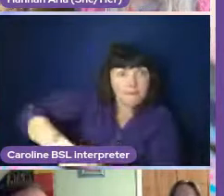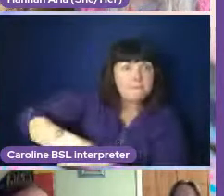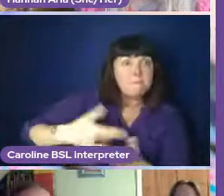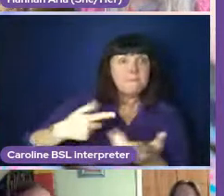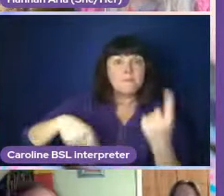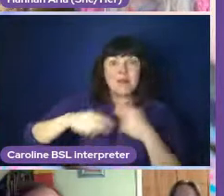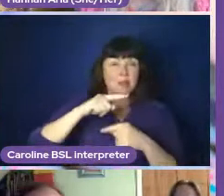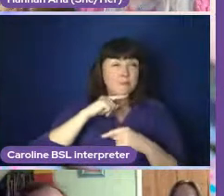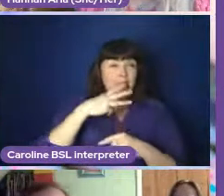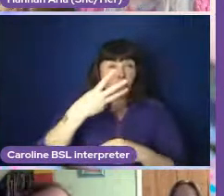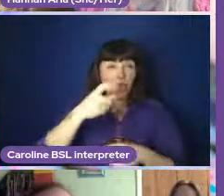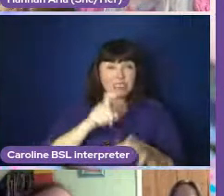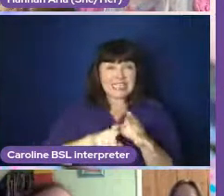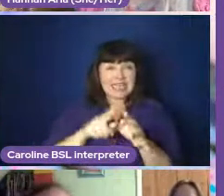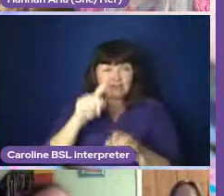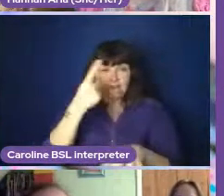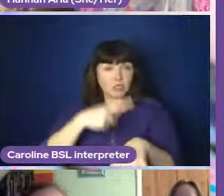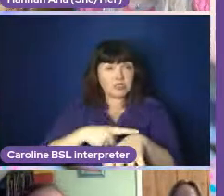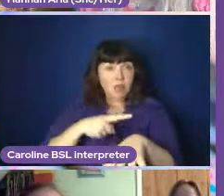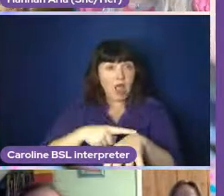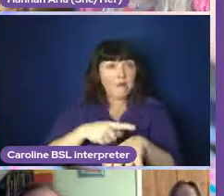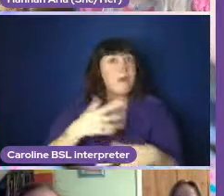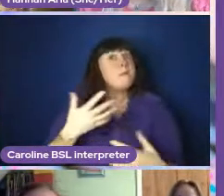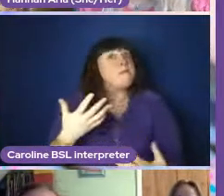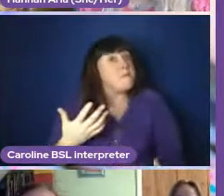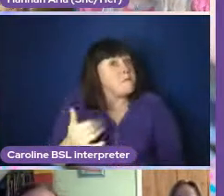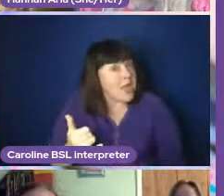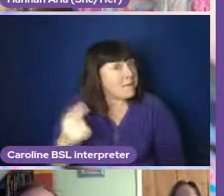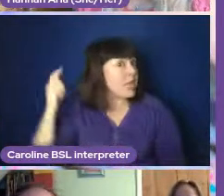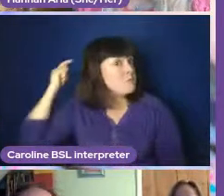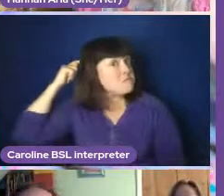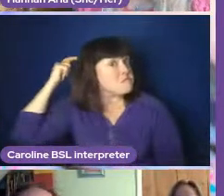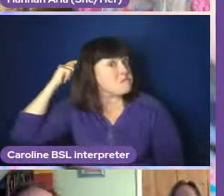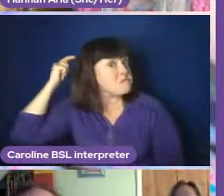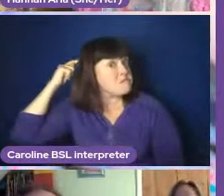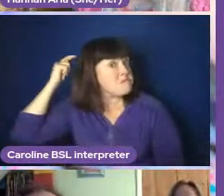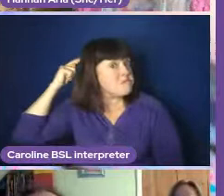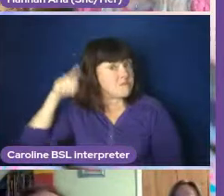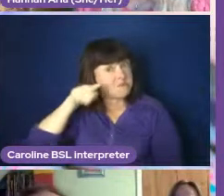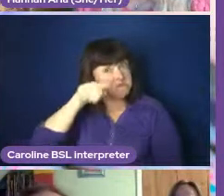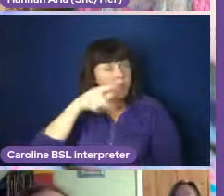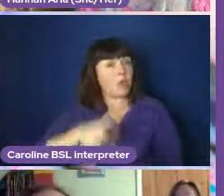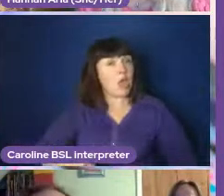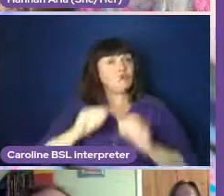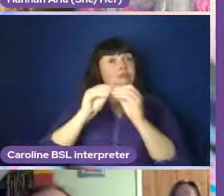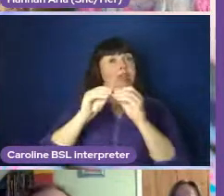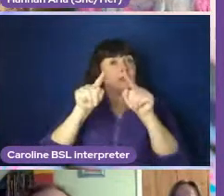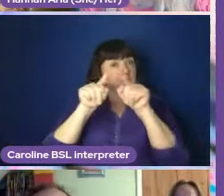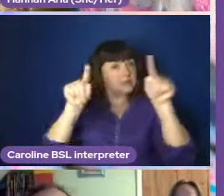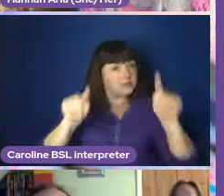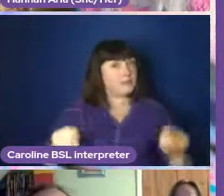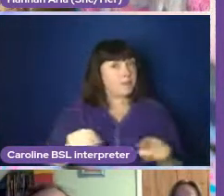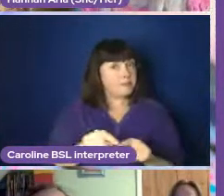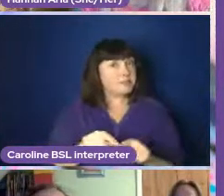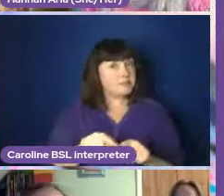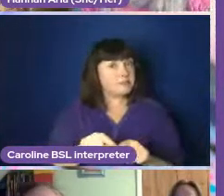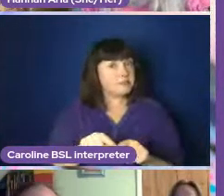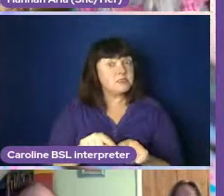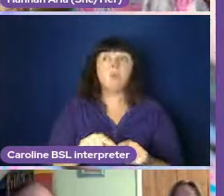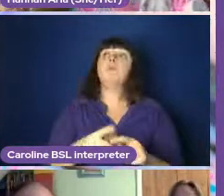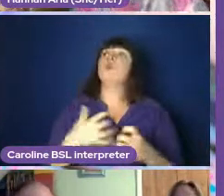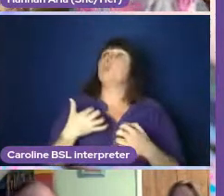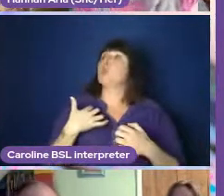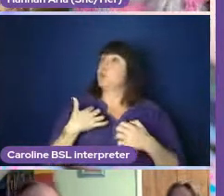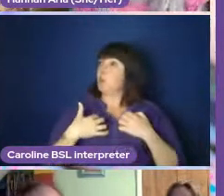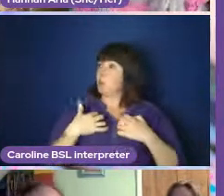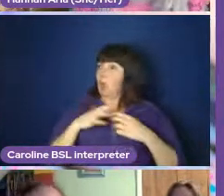for 30 years. I think that was probably in the back of my mind when I produced this piece. Oh, we're getting a bit of like psychoanalysis